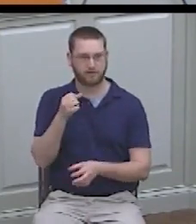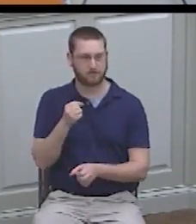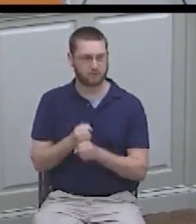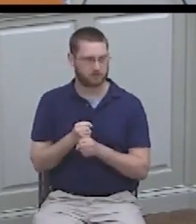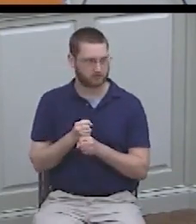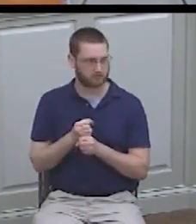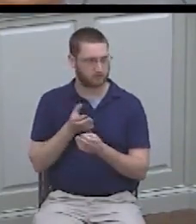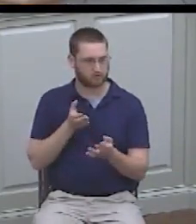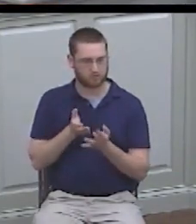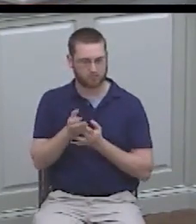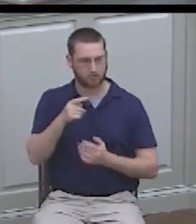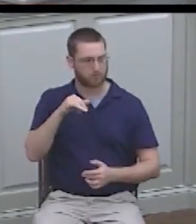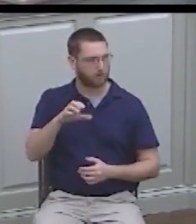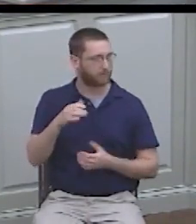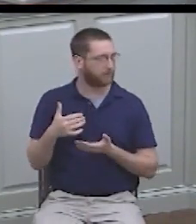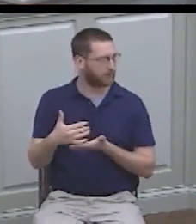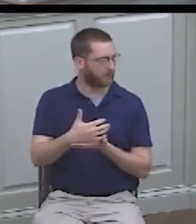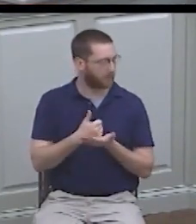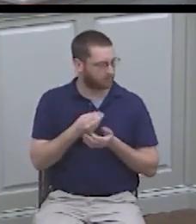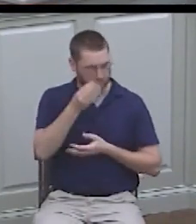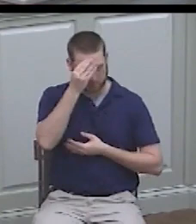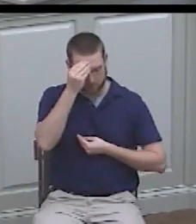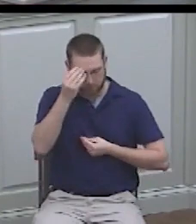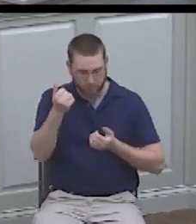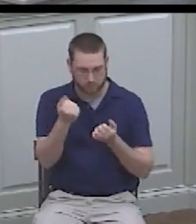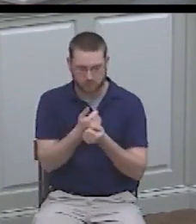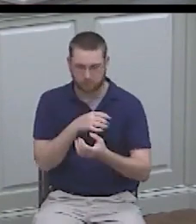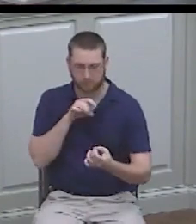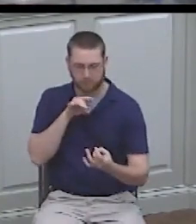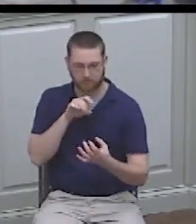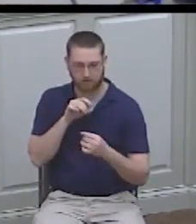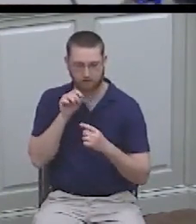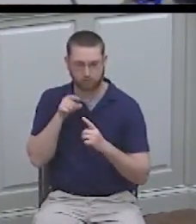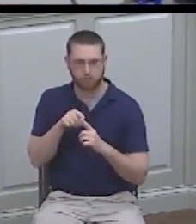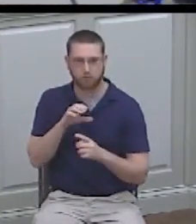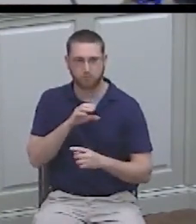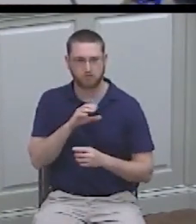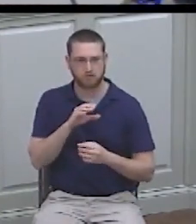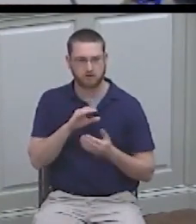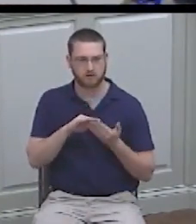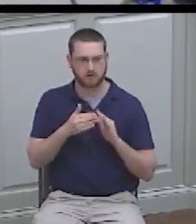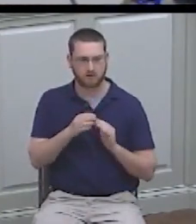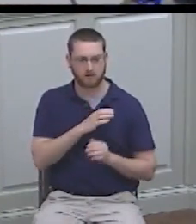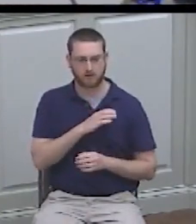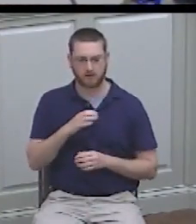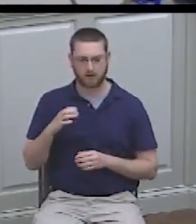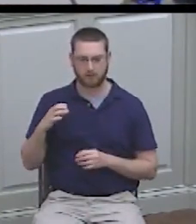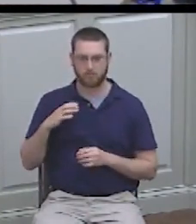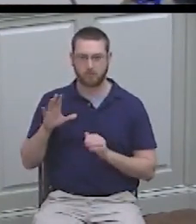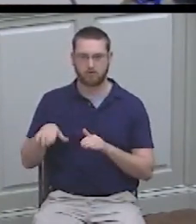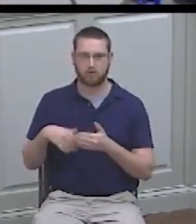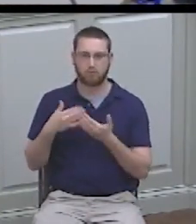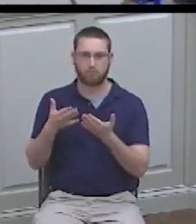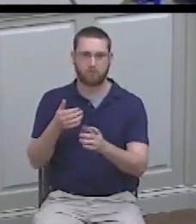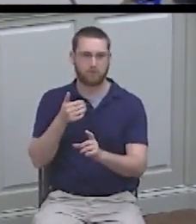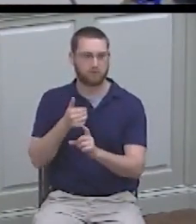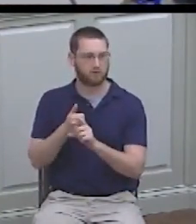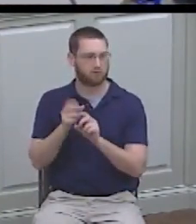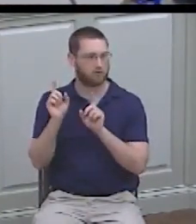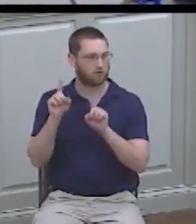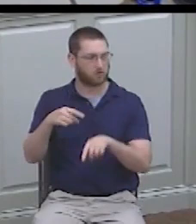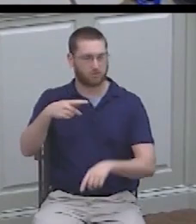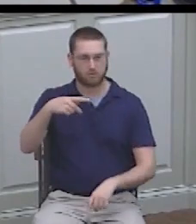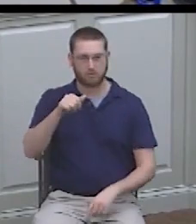as you have an opportunity to provide feedback to the City Commission as youth that have visited your